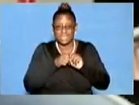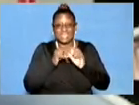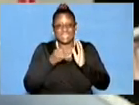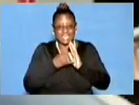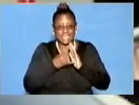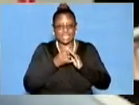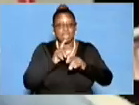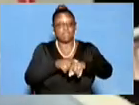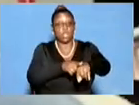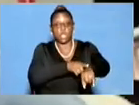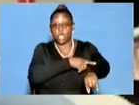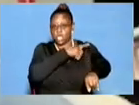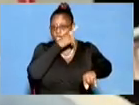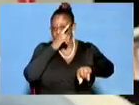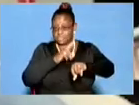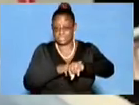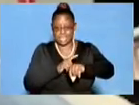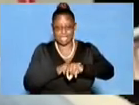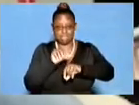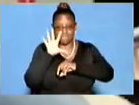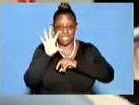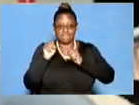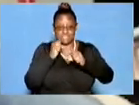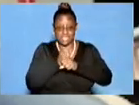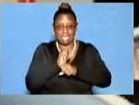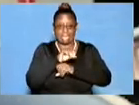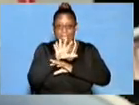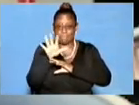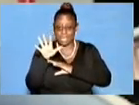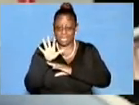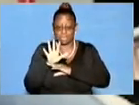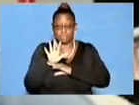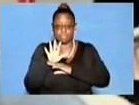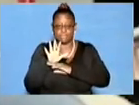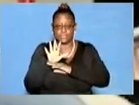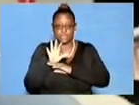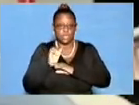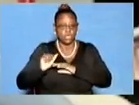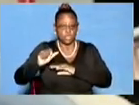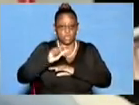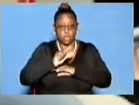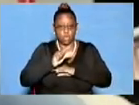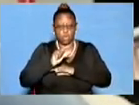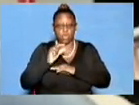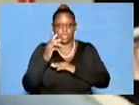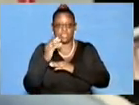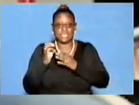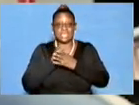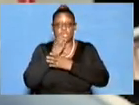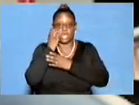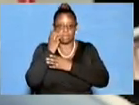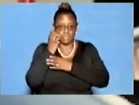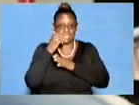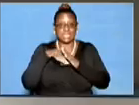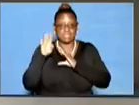significant long-term 5+ year impact on all these economic drivers in the